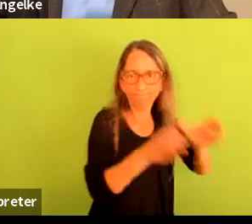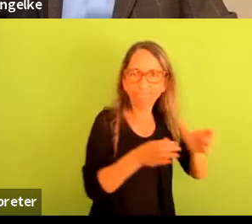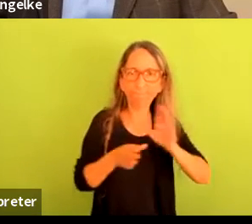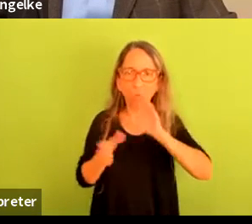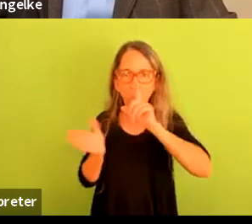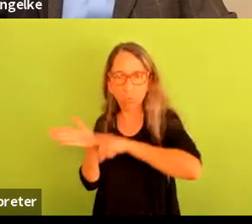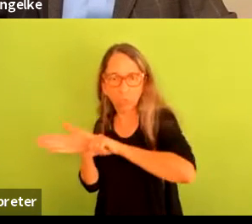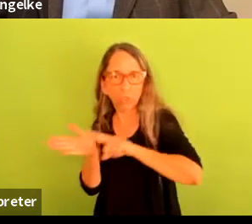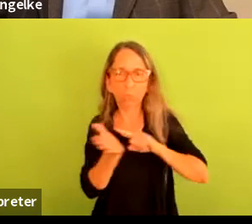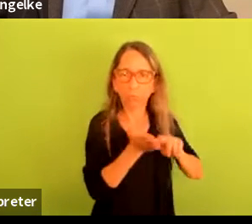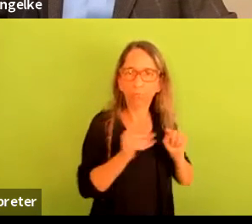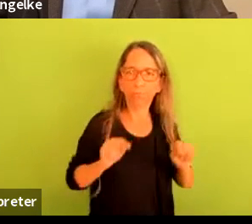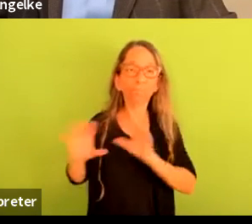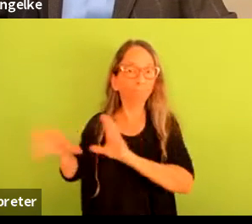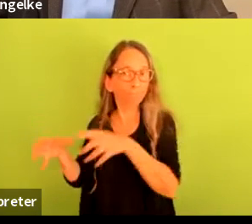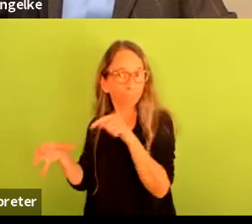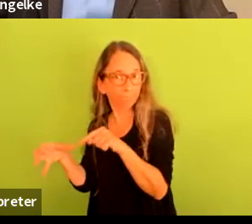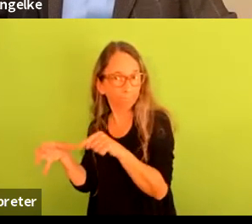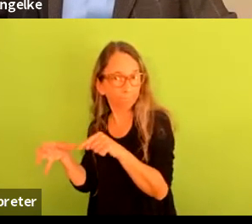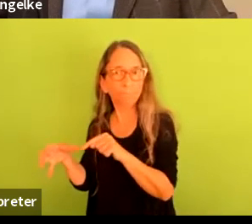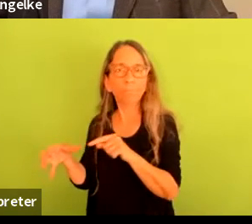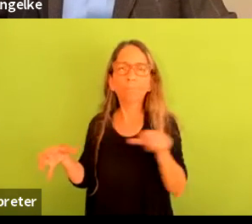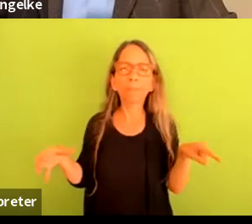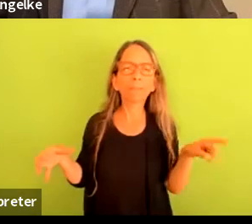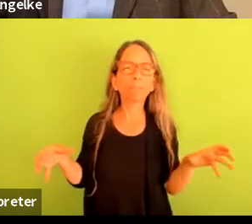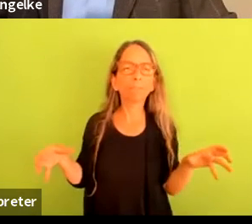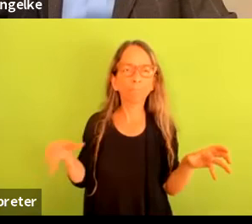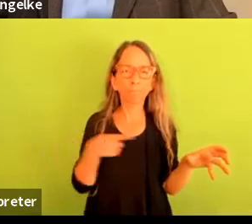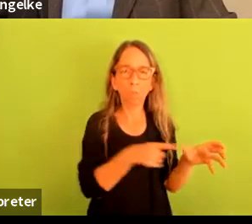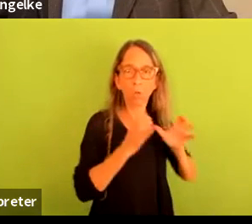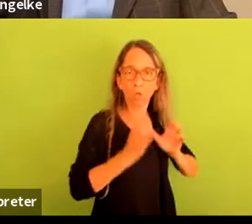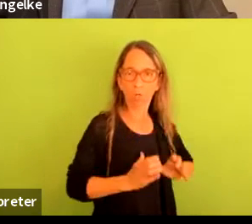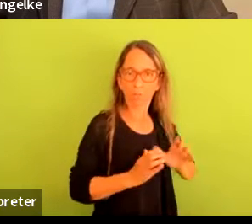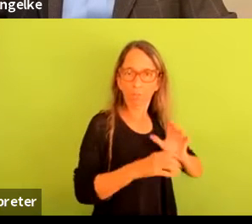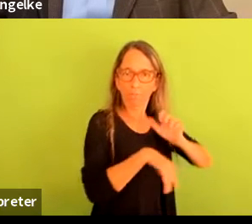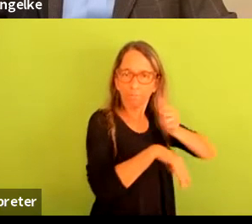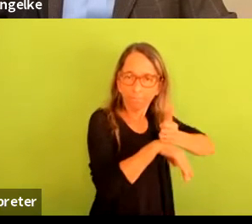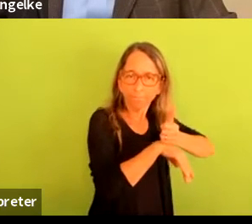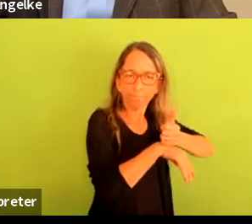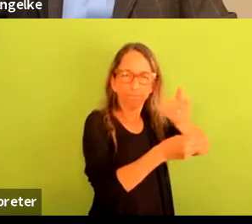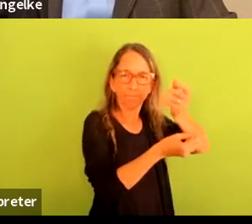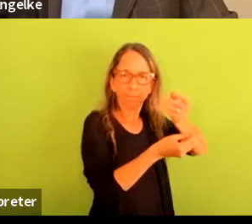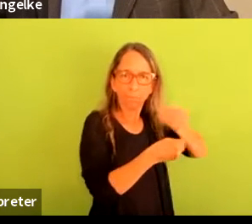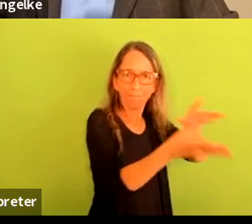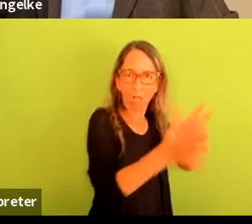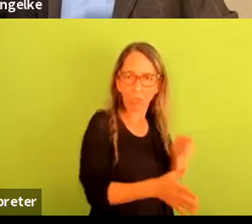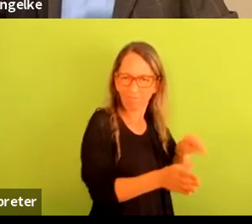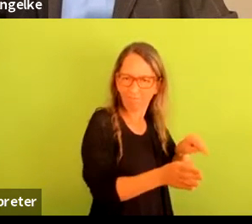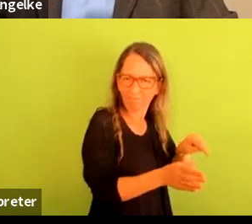ones are, you know, more of consumer-facing providers. So the first question that I have is for Cree and